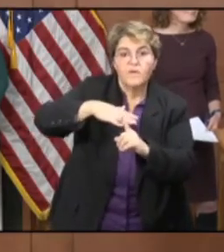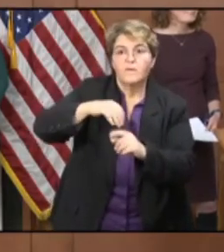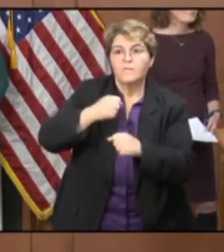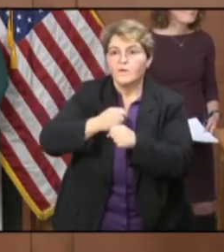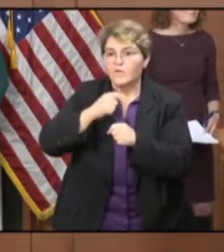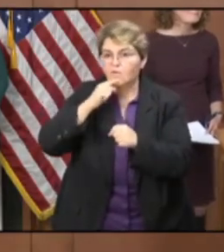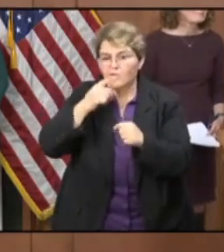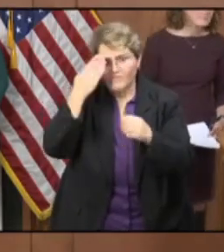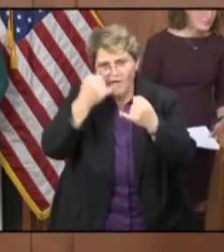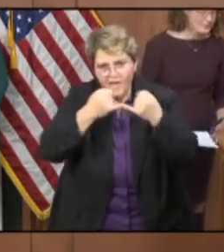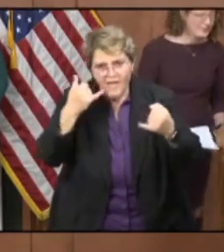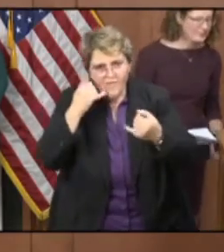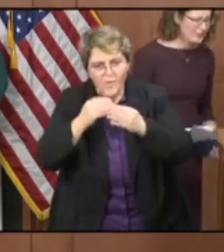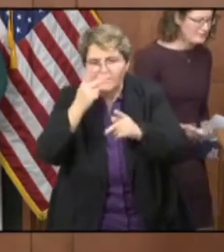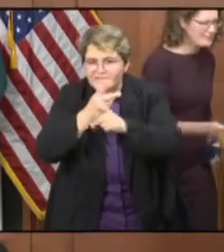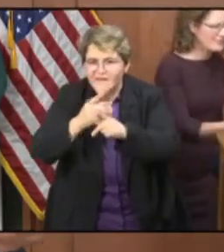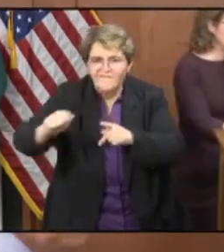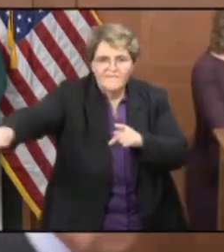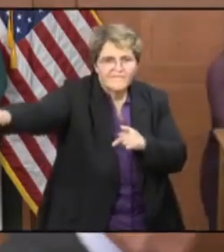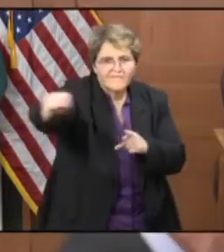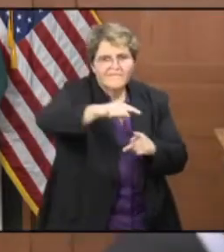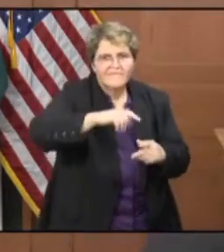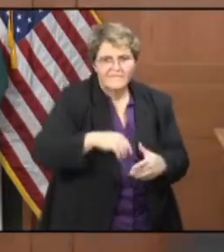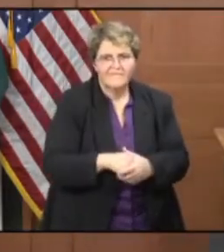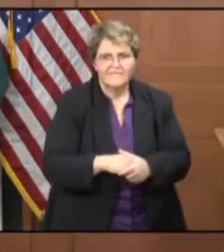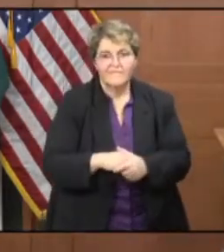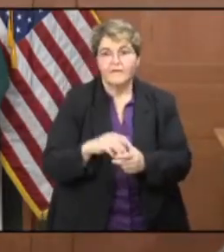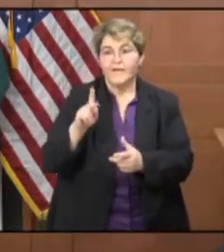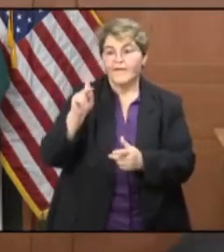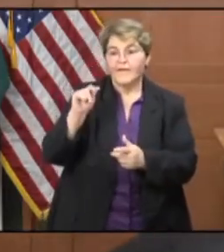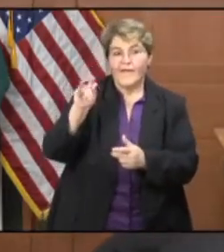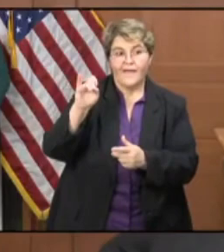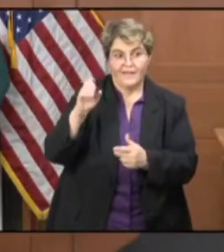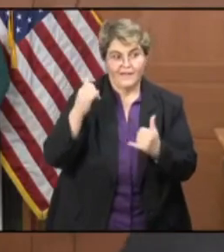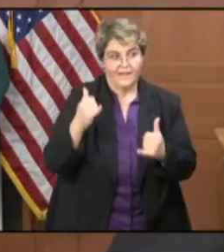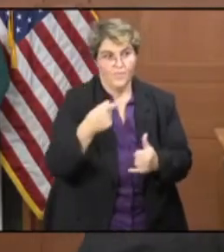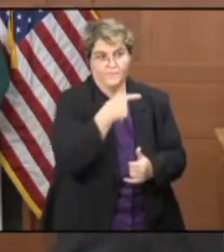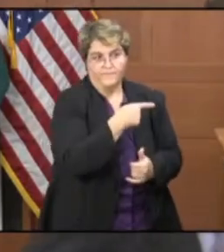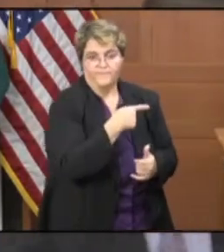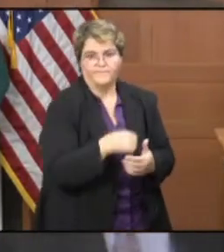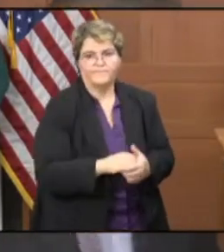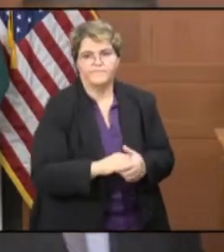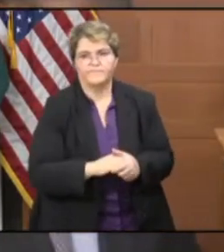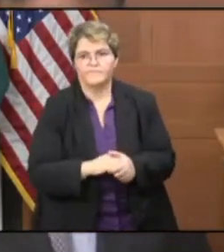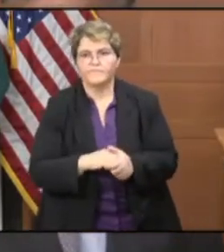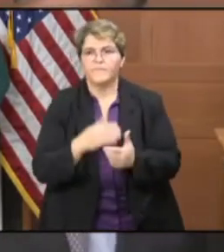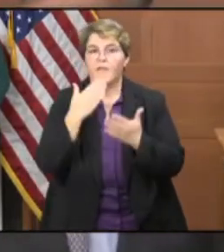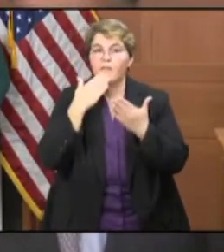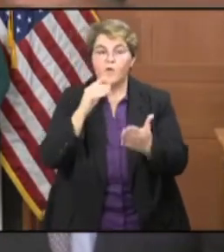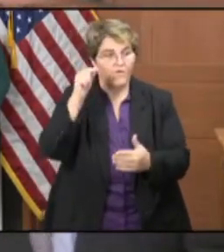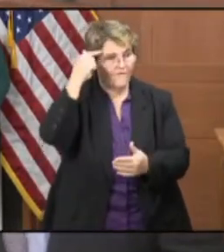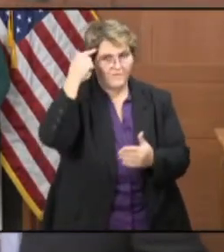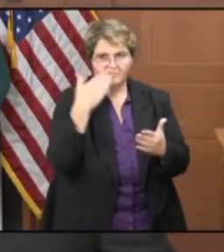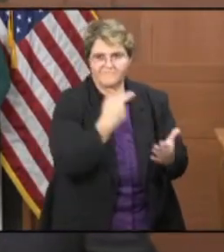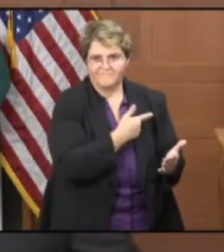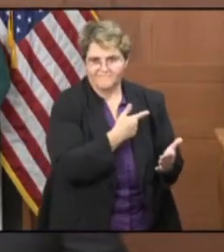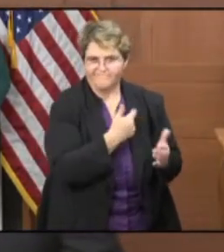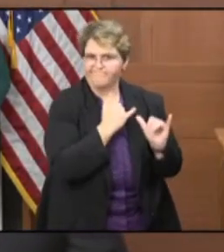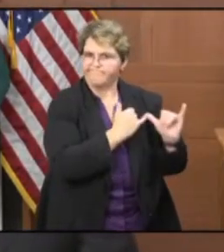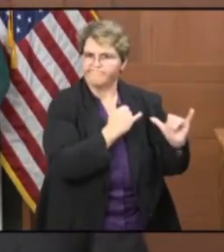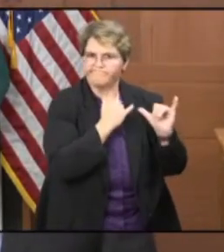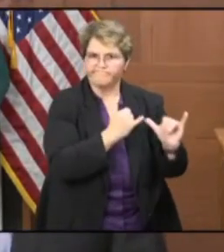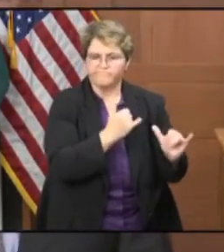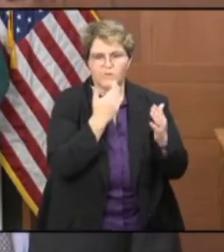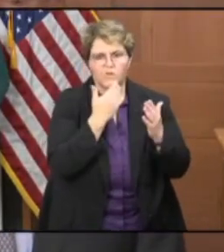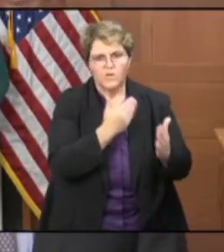these fires. Katie? Thank you, Governor. I too want to echo the thanks and the